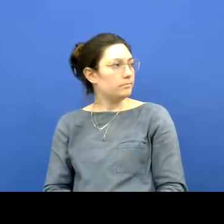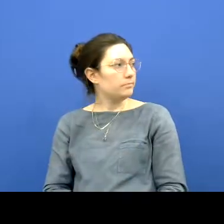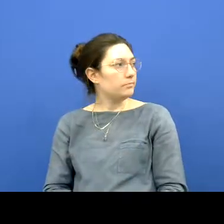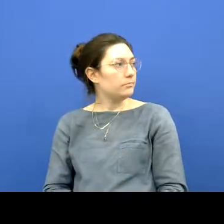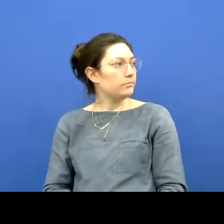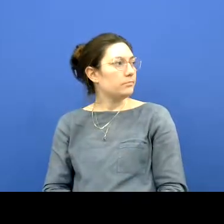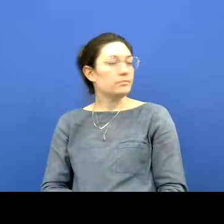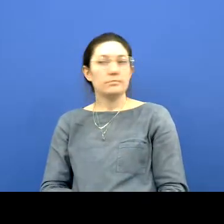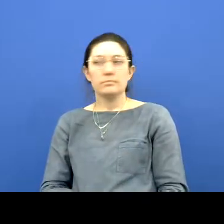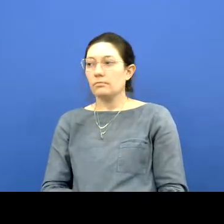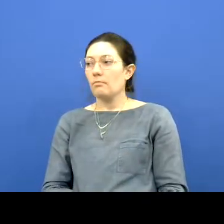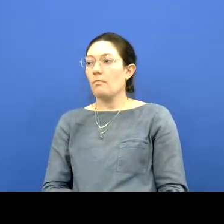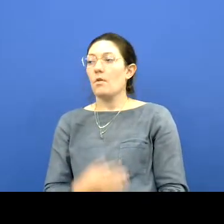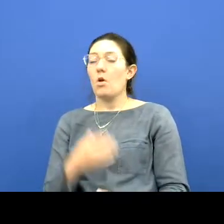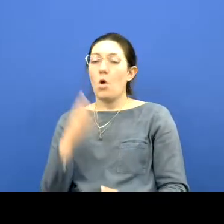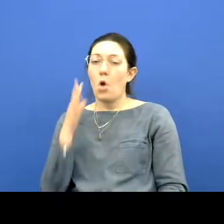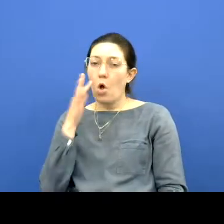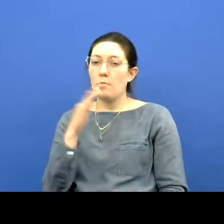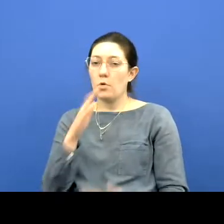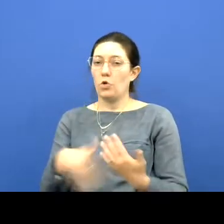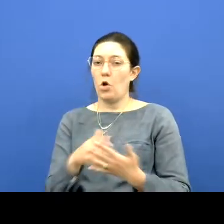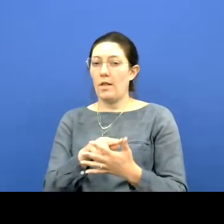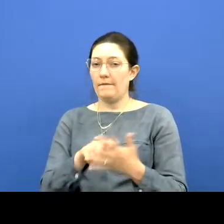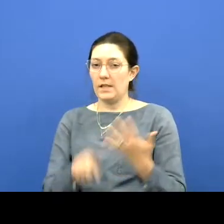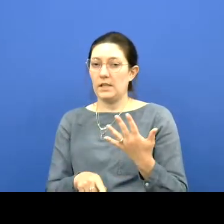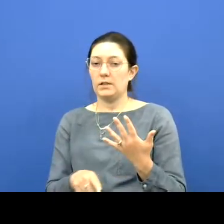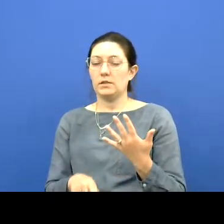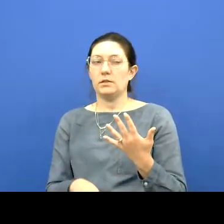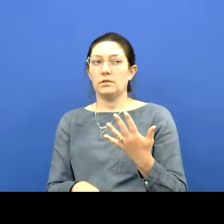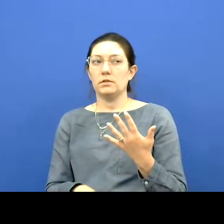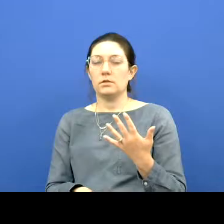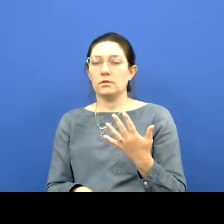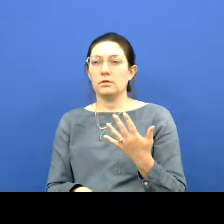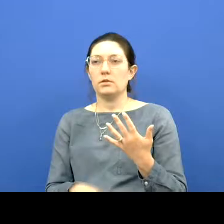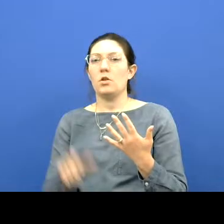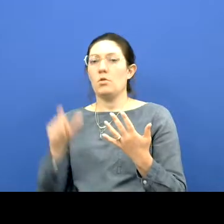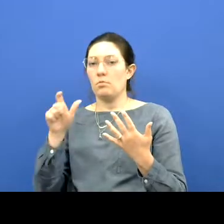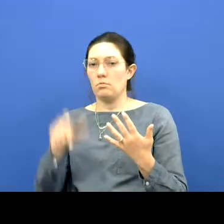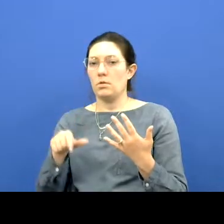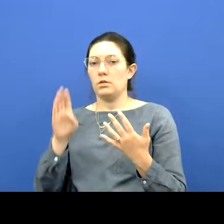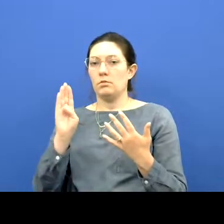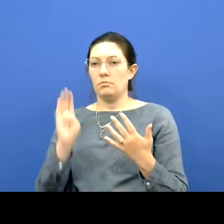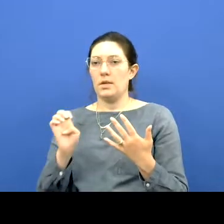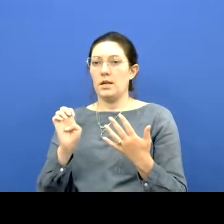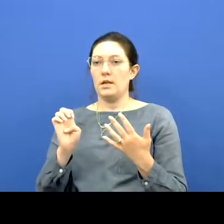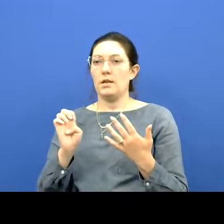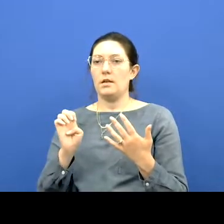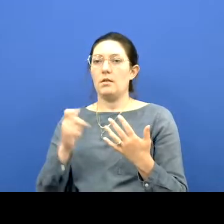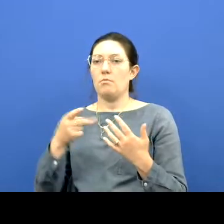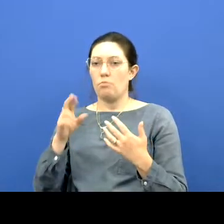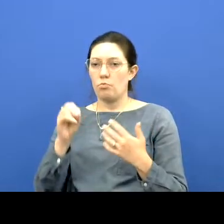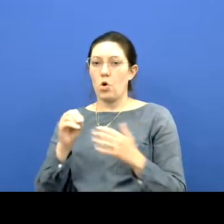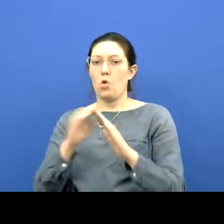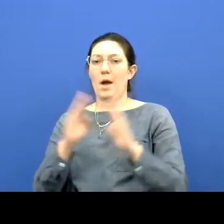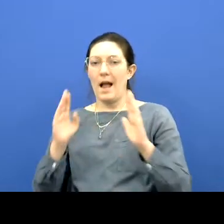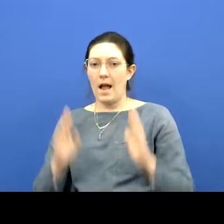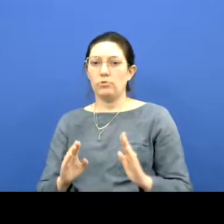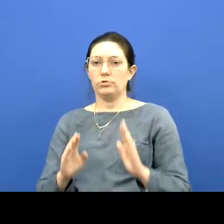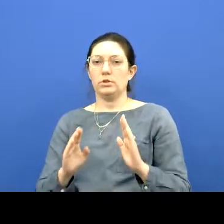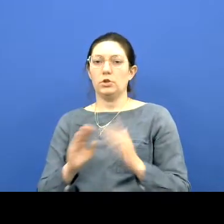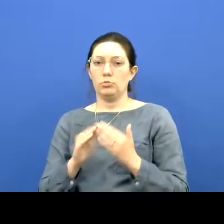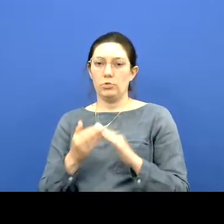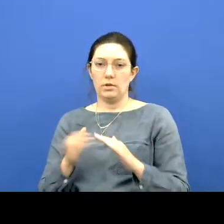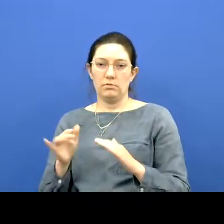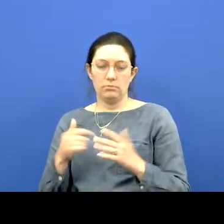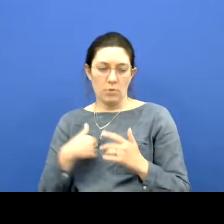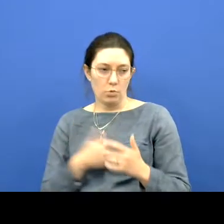And almost all of these, this is one of the things the governor did, you have to be a pro-housing community to do it. And as I mentioned,